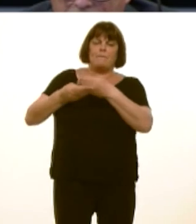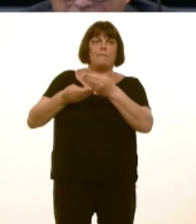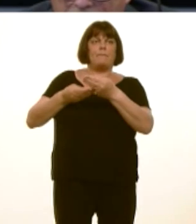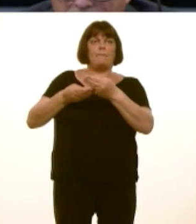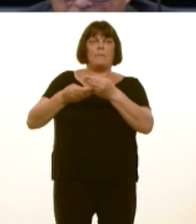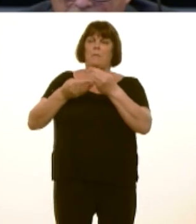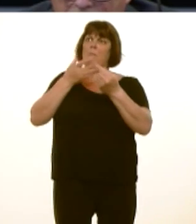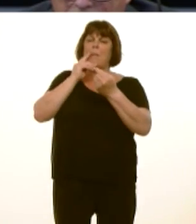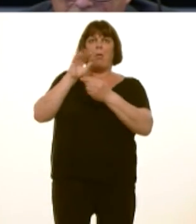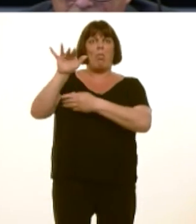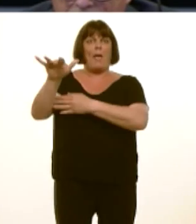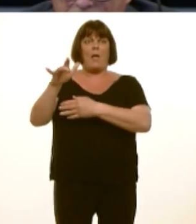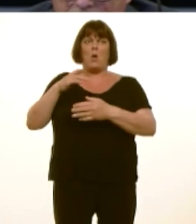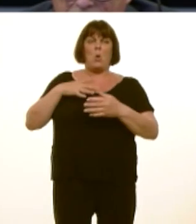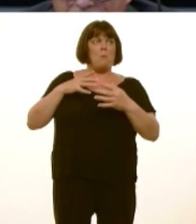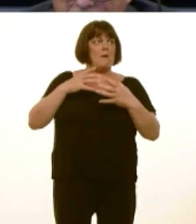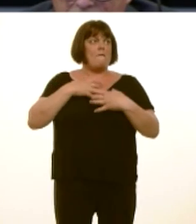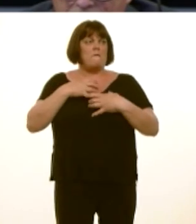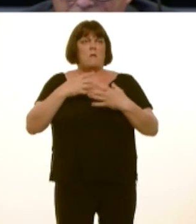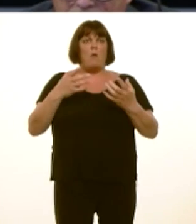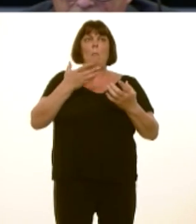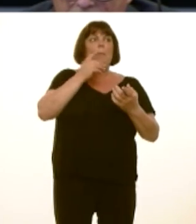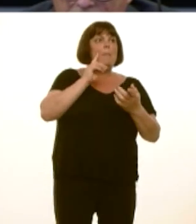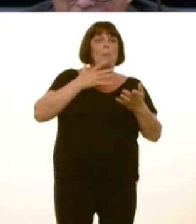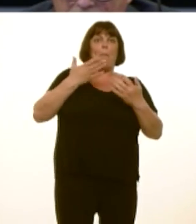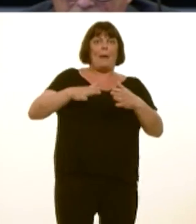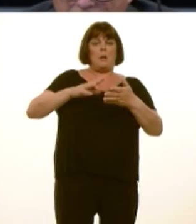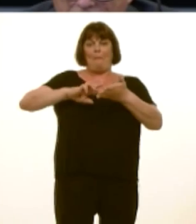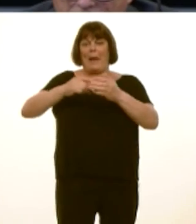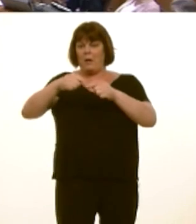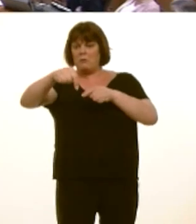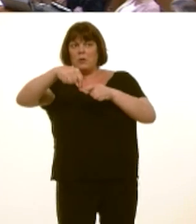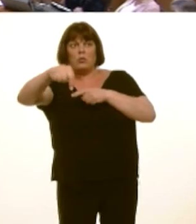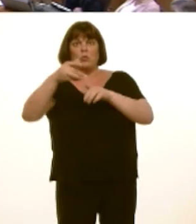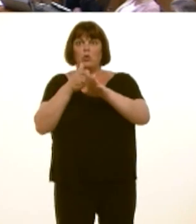who may be now frightened about plans that they have made for trips later on this summer?